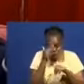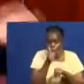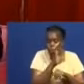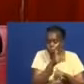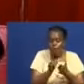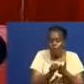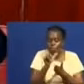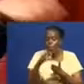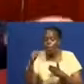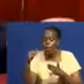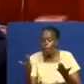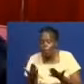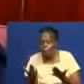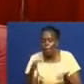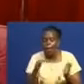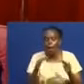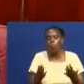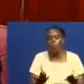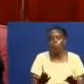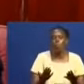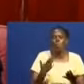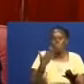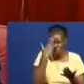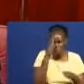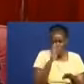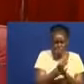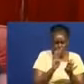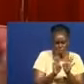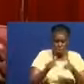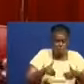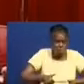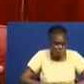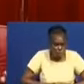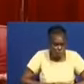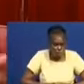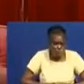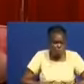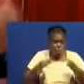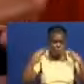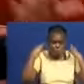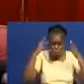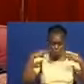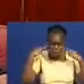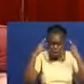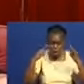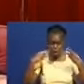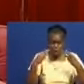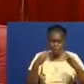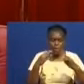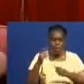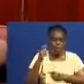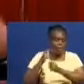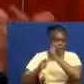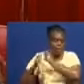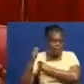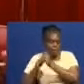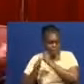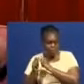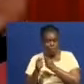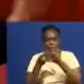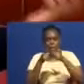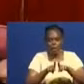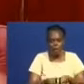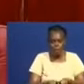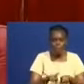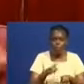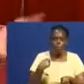private jet you took, where it went, and how it came back. Many of us are worried because either because of history or because of what has